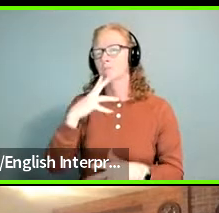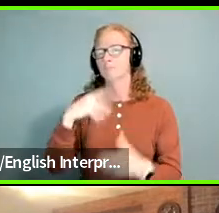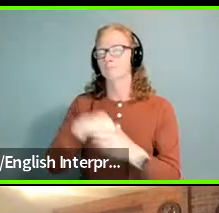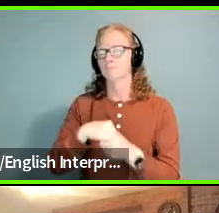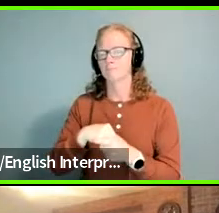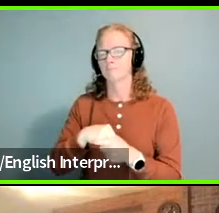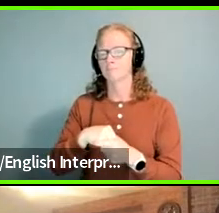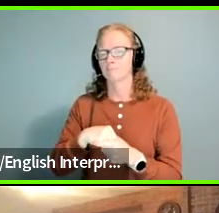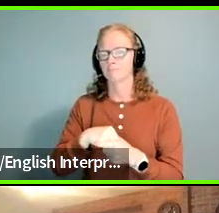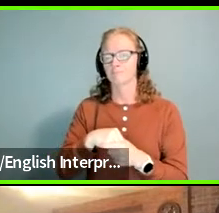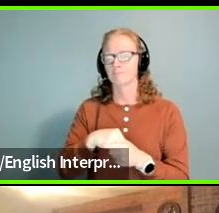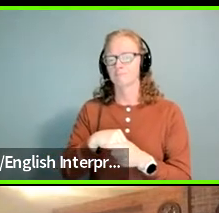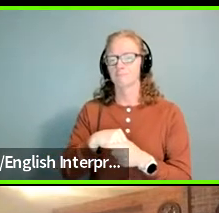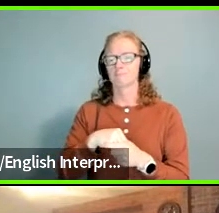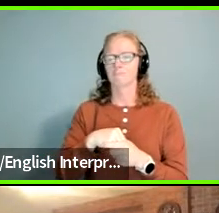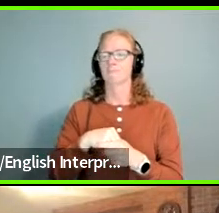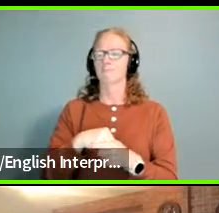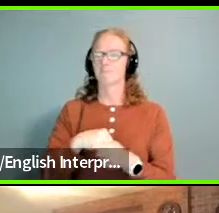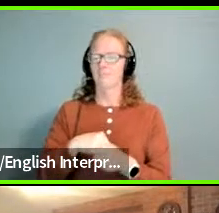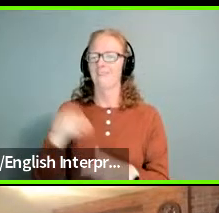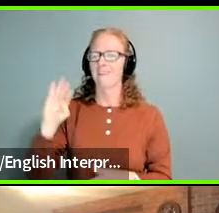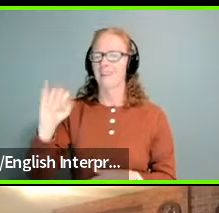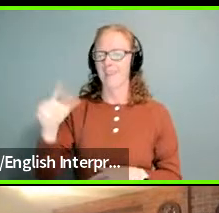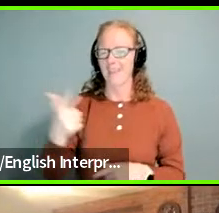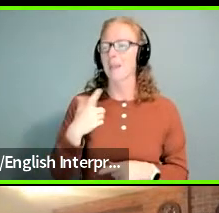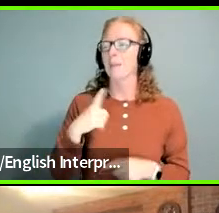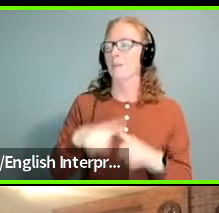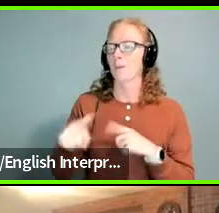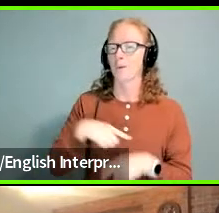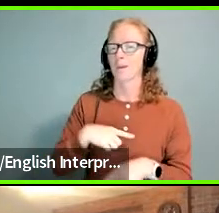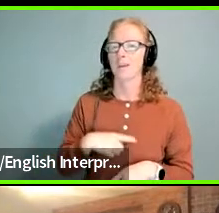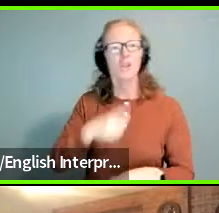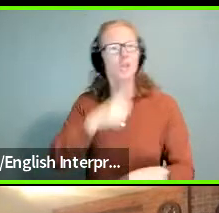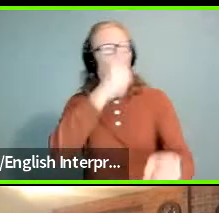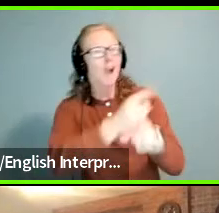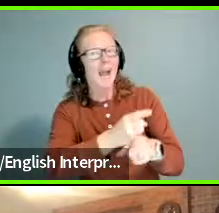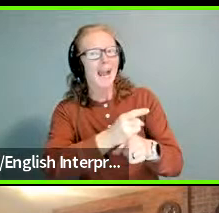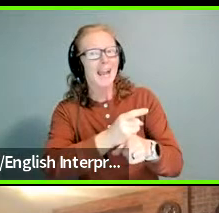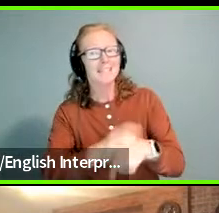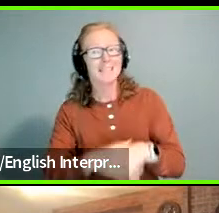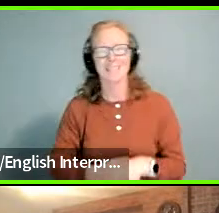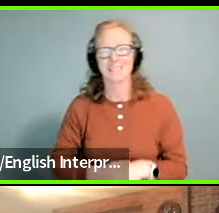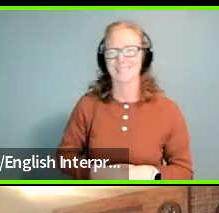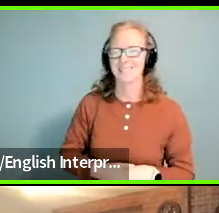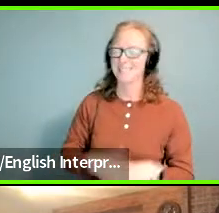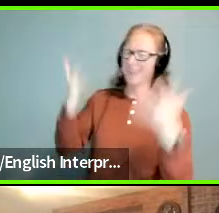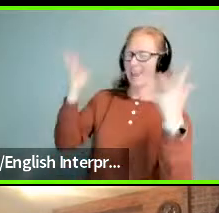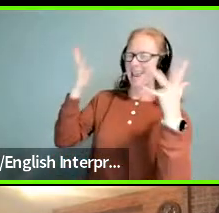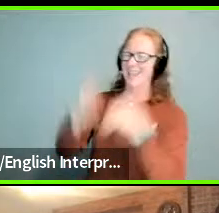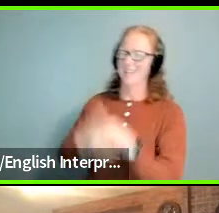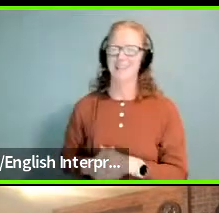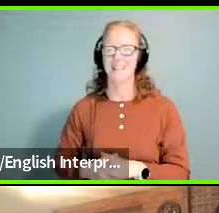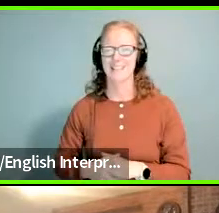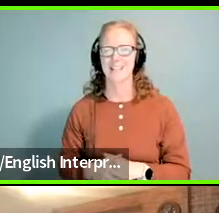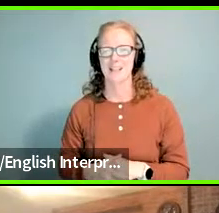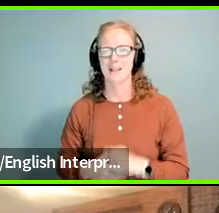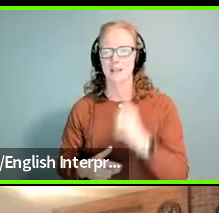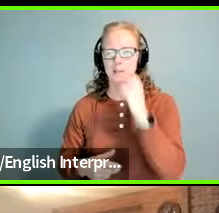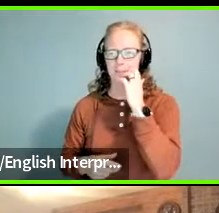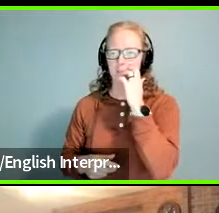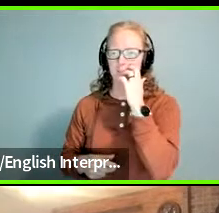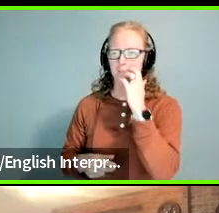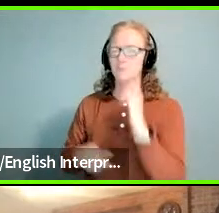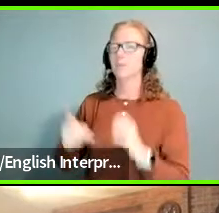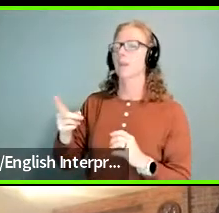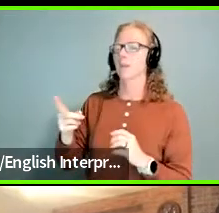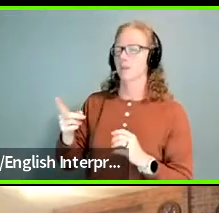our CAG, but we've been having a conversation. You got it right. All right. We've